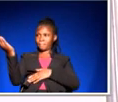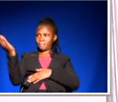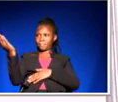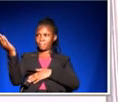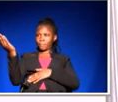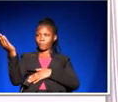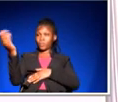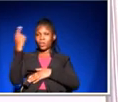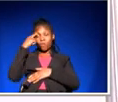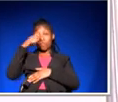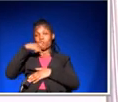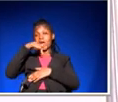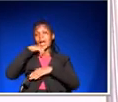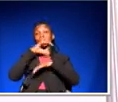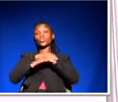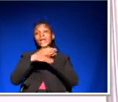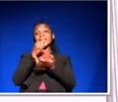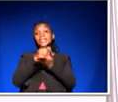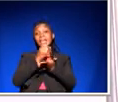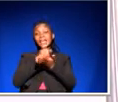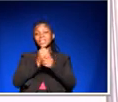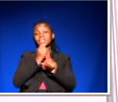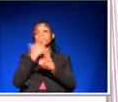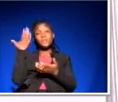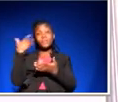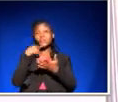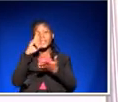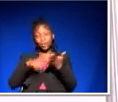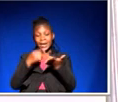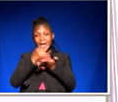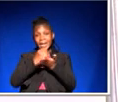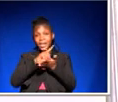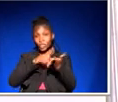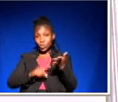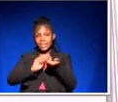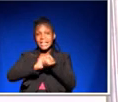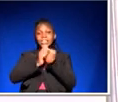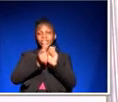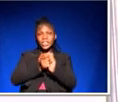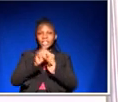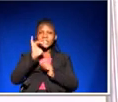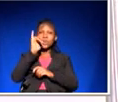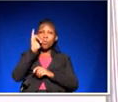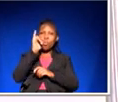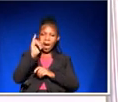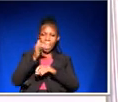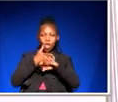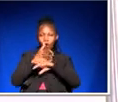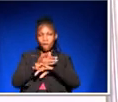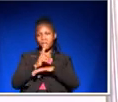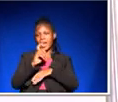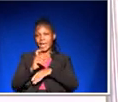the gradient, we've said is a change in y coordinate. So we take the y value